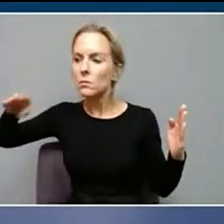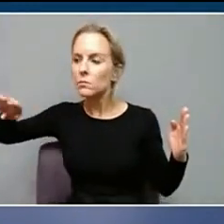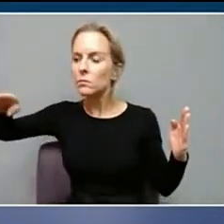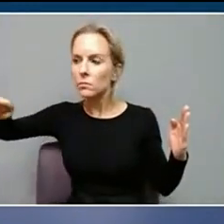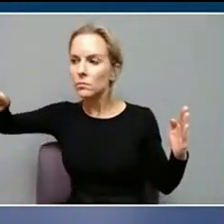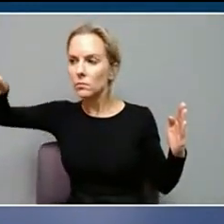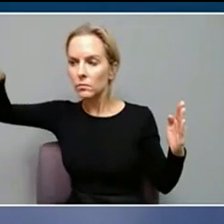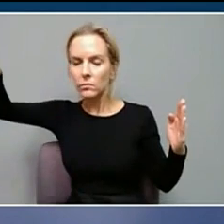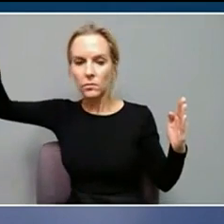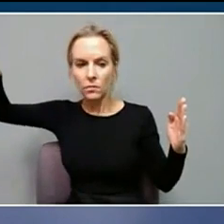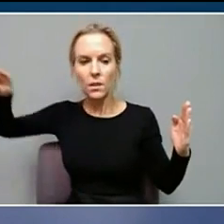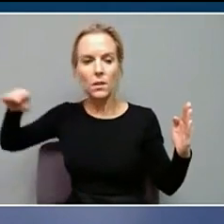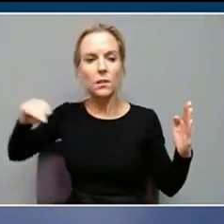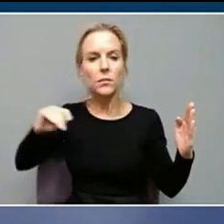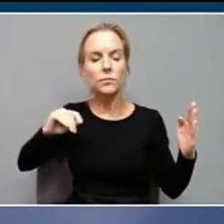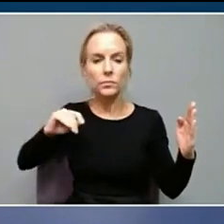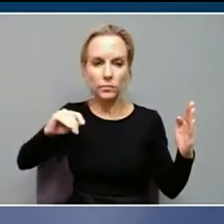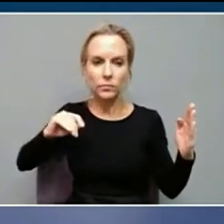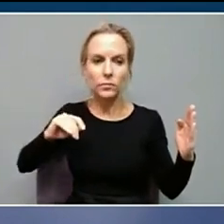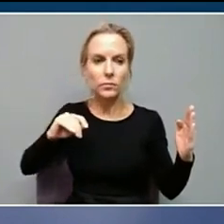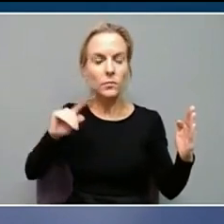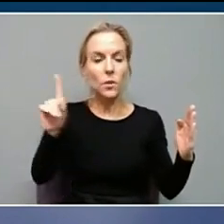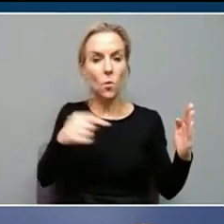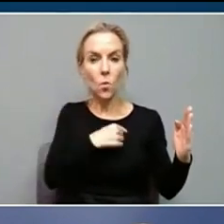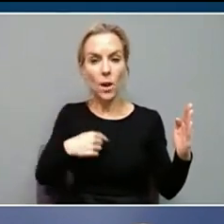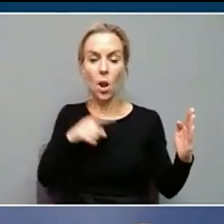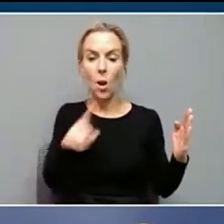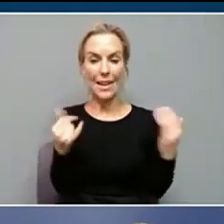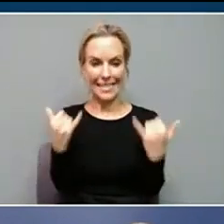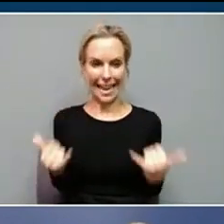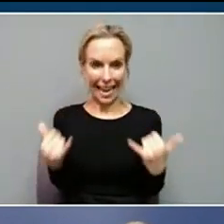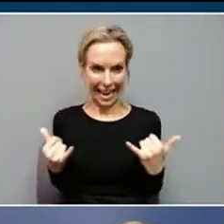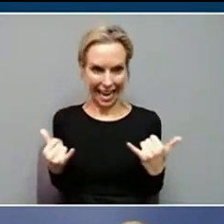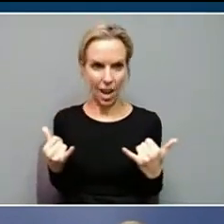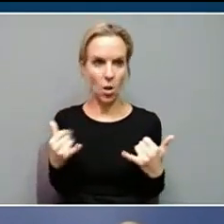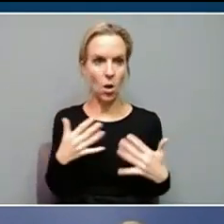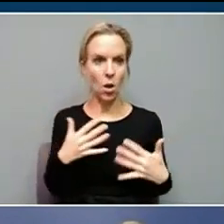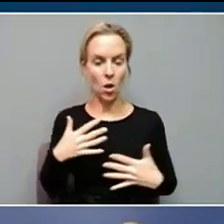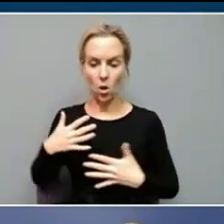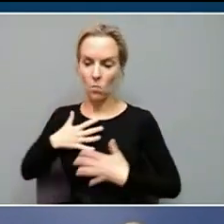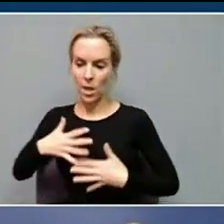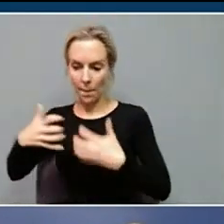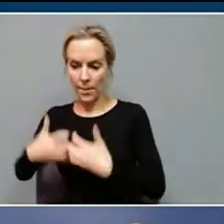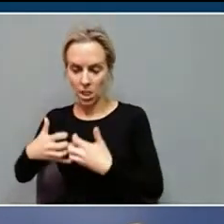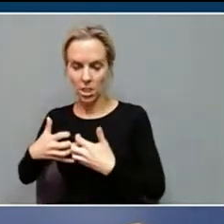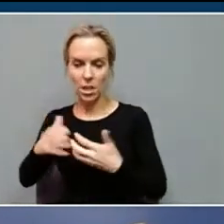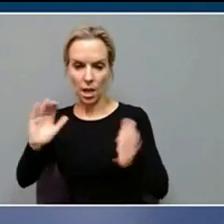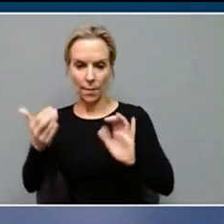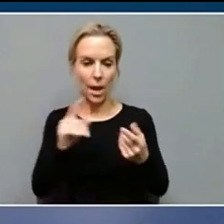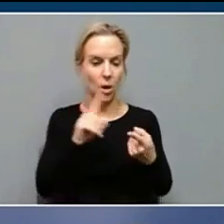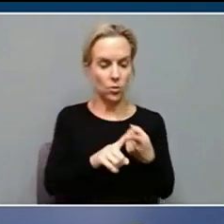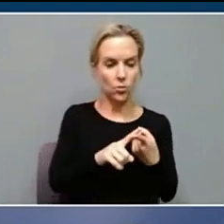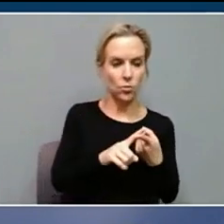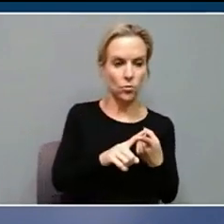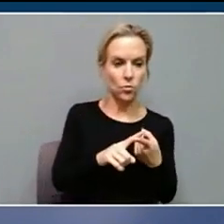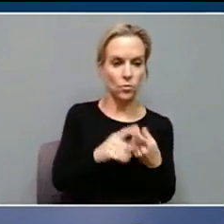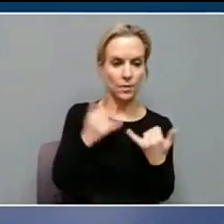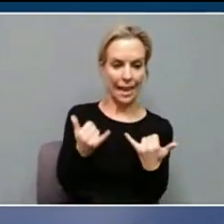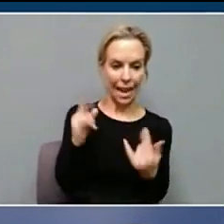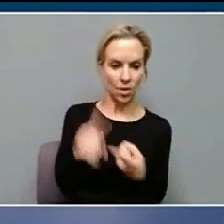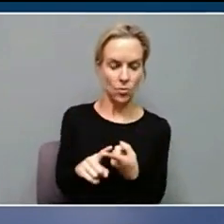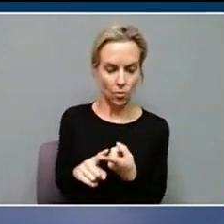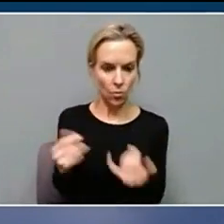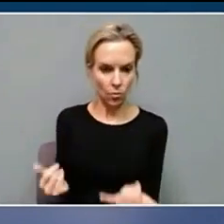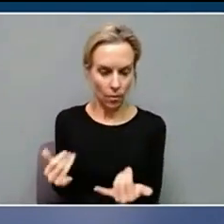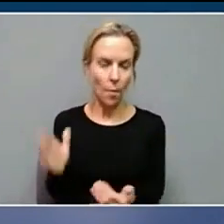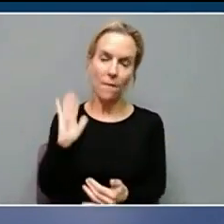here. And where we are now, ventilators versus where we were in the worst before, is more severe